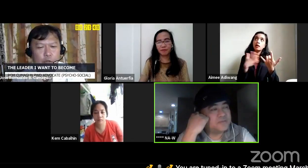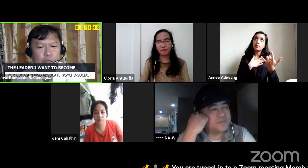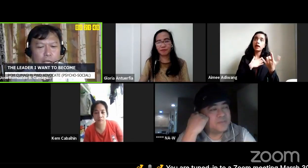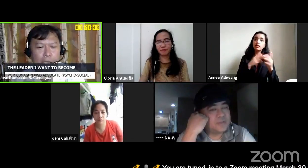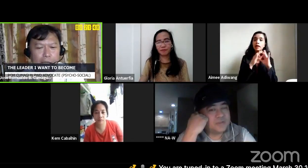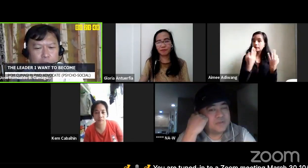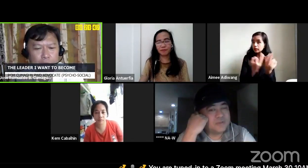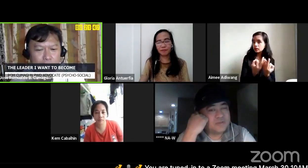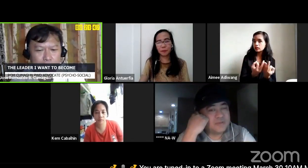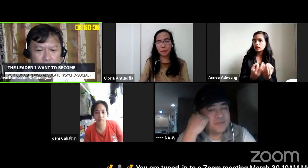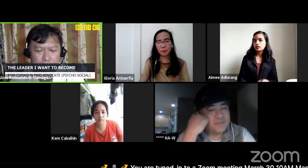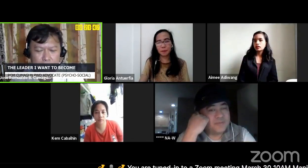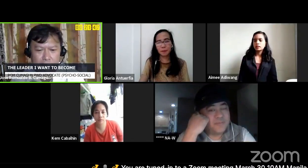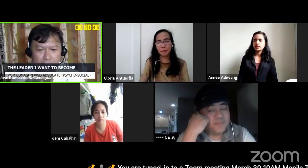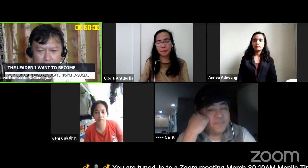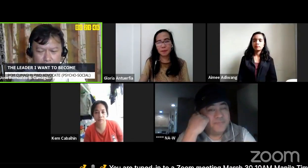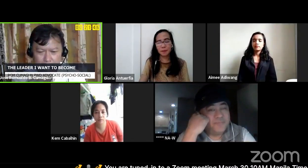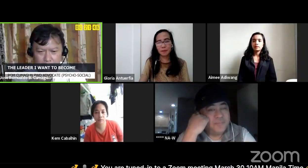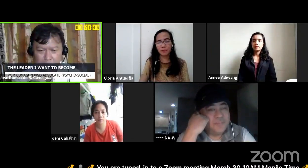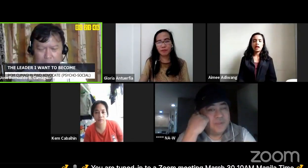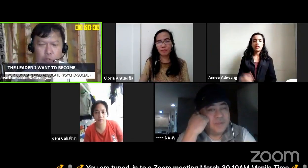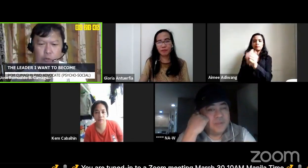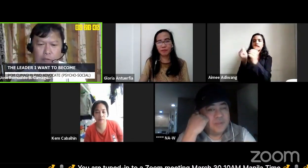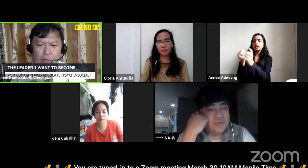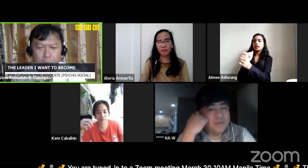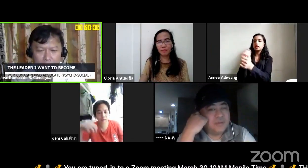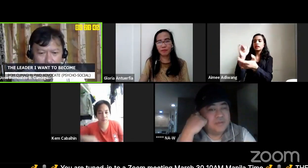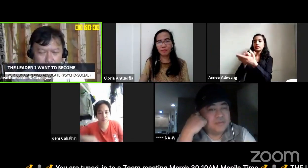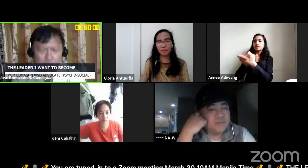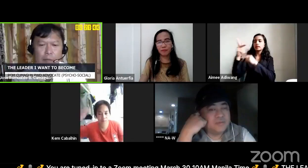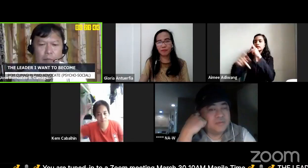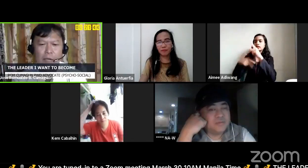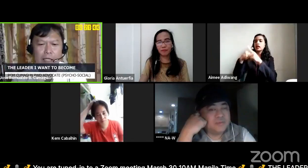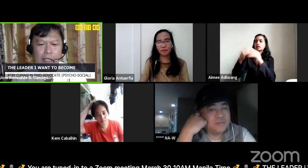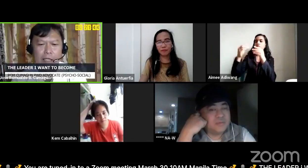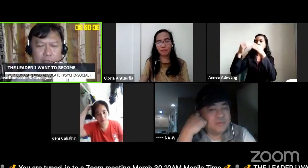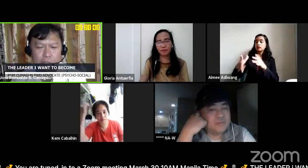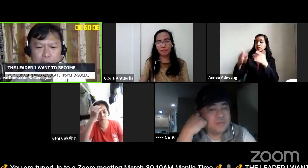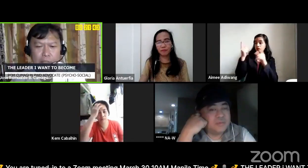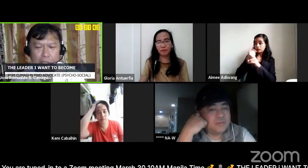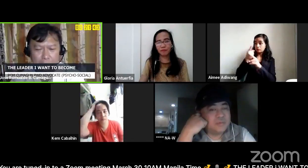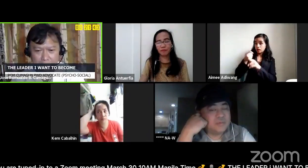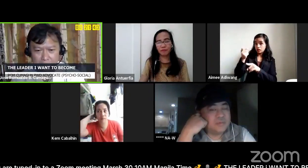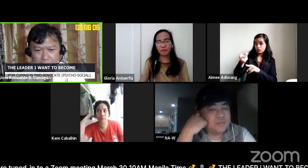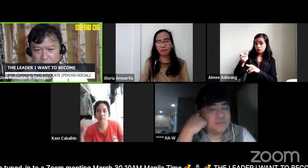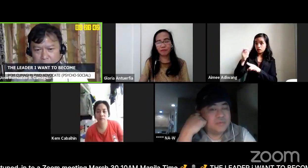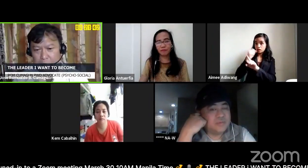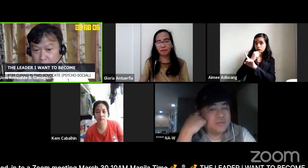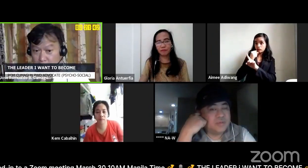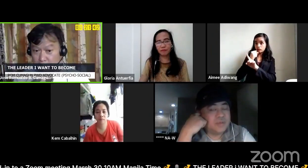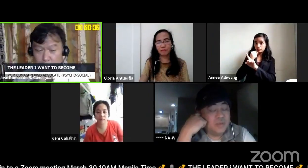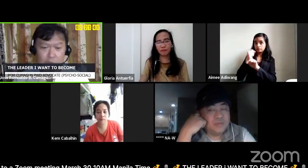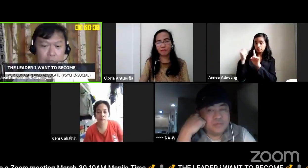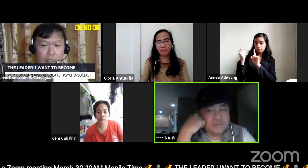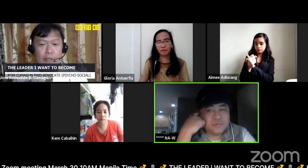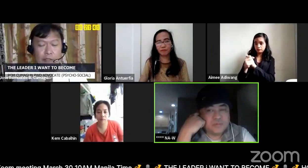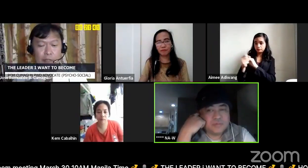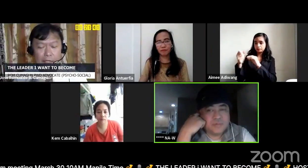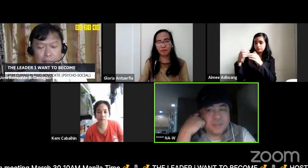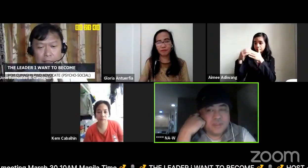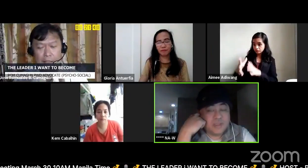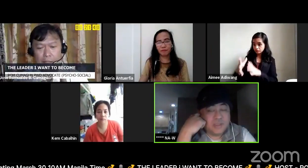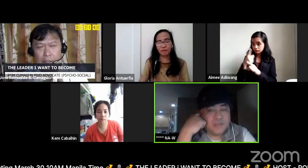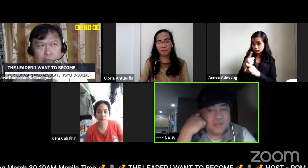I mean to the kind of leadership kasi you are applying a certain kind of leadership, yung oh,